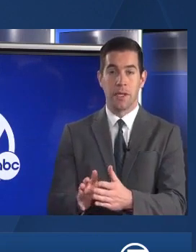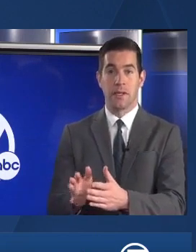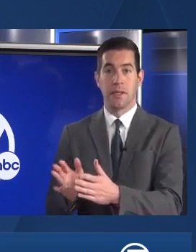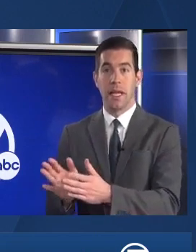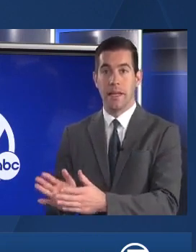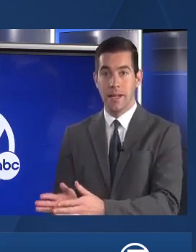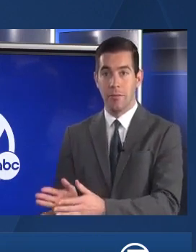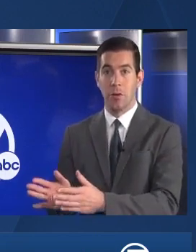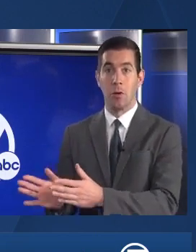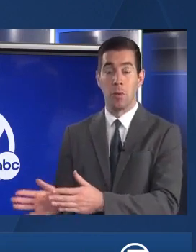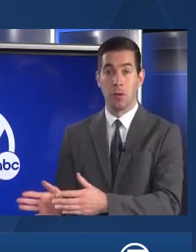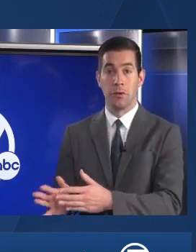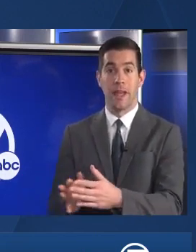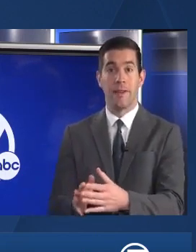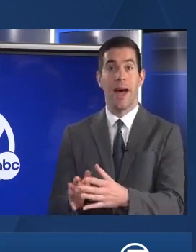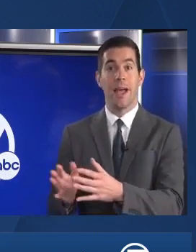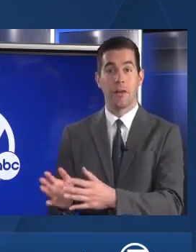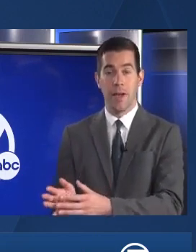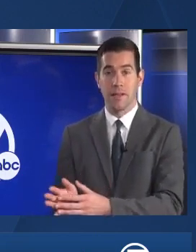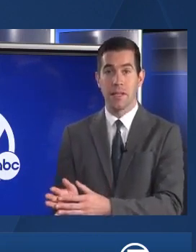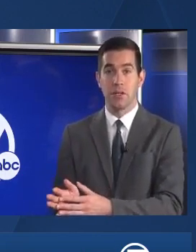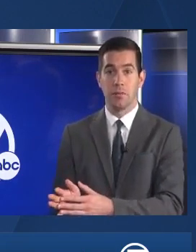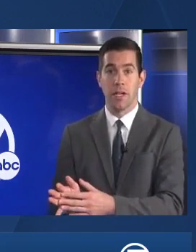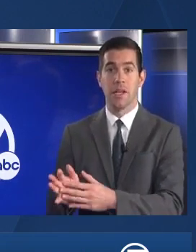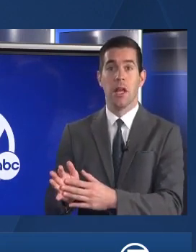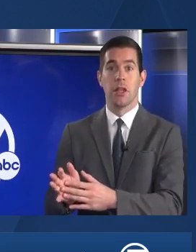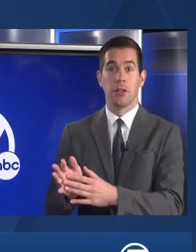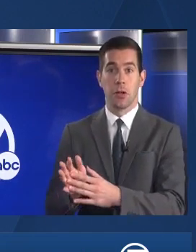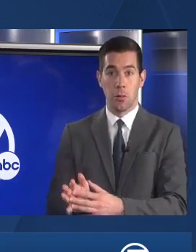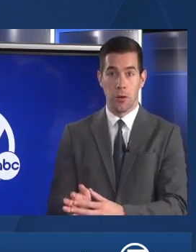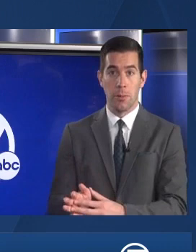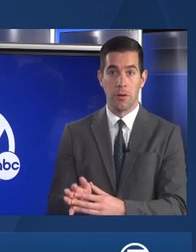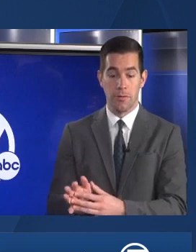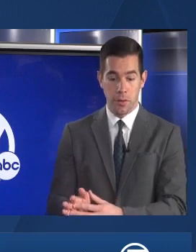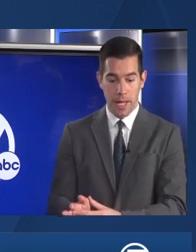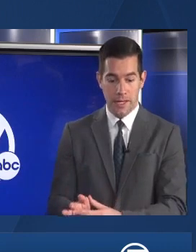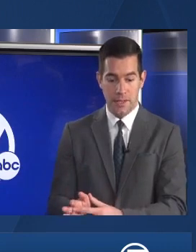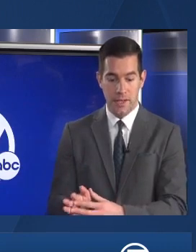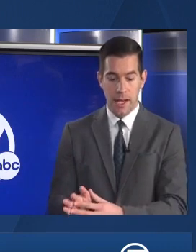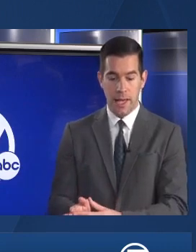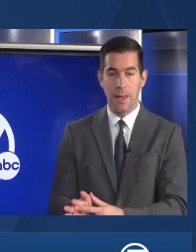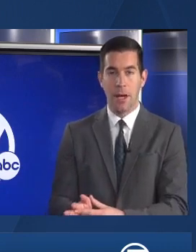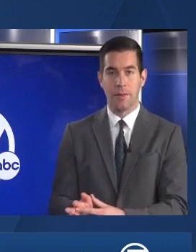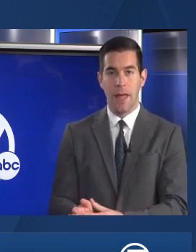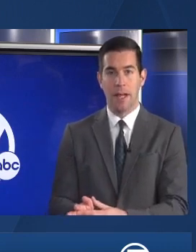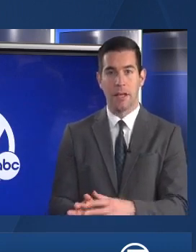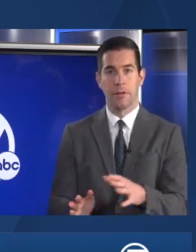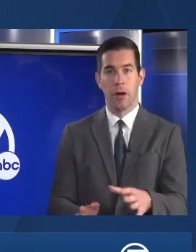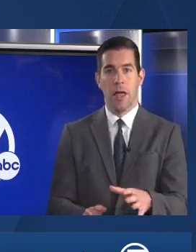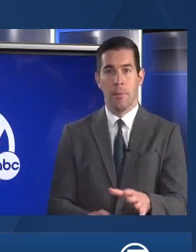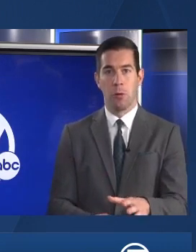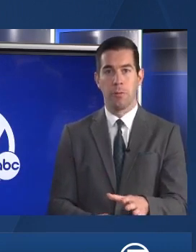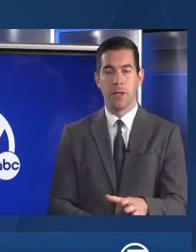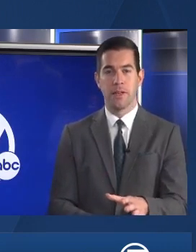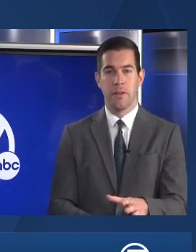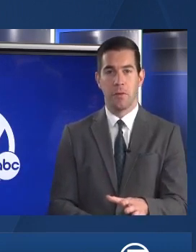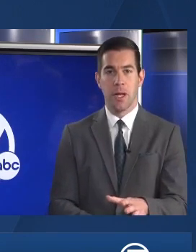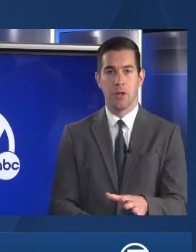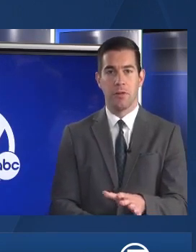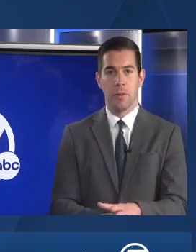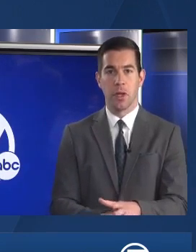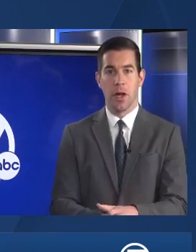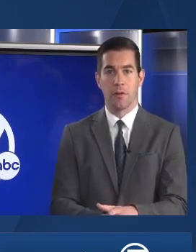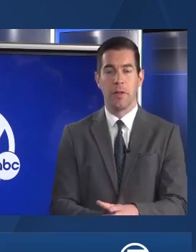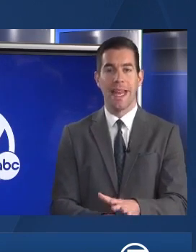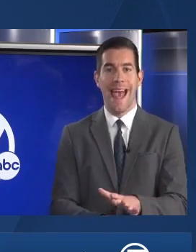in places like Denver or Boulder that have higher vaccination rates. The lower number of new cases came out of that. The other important piece of